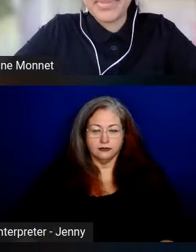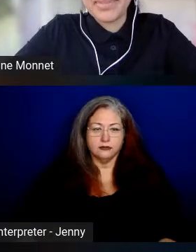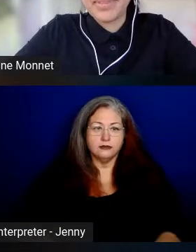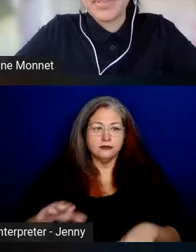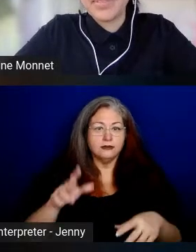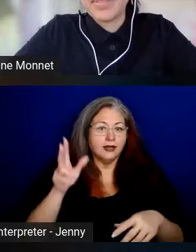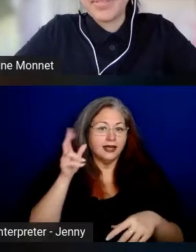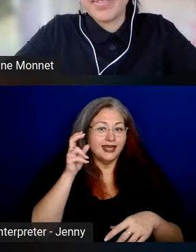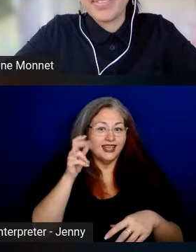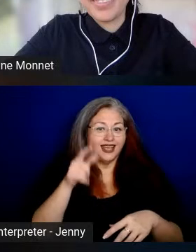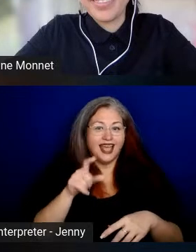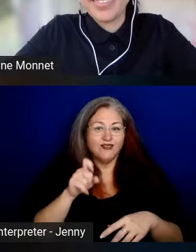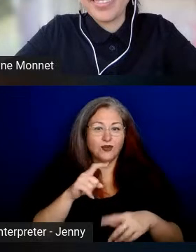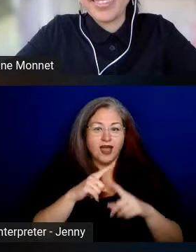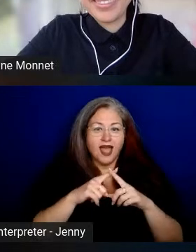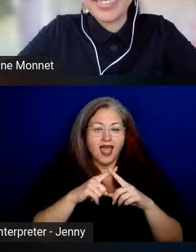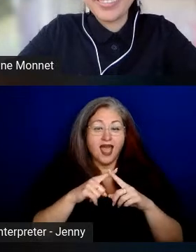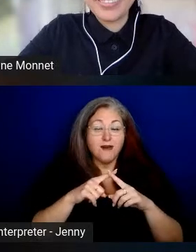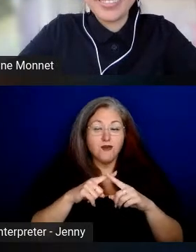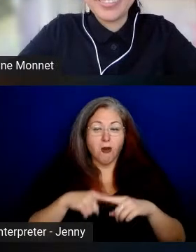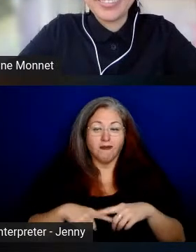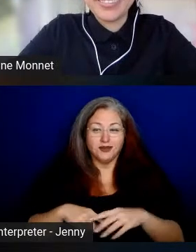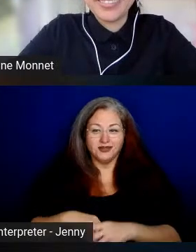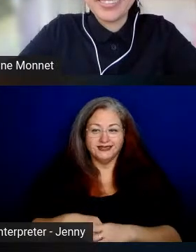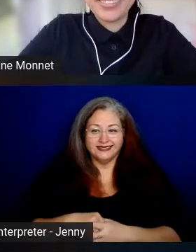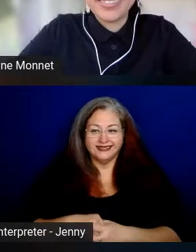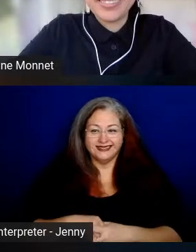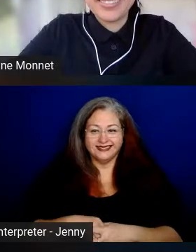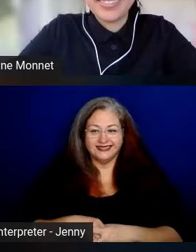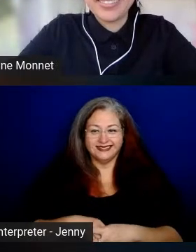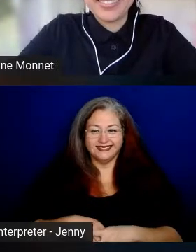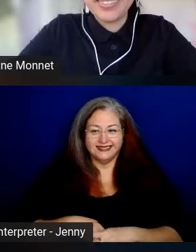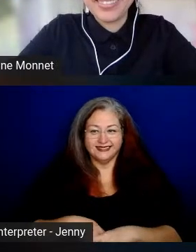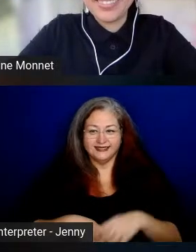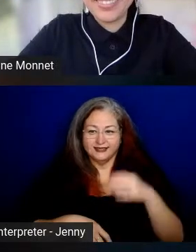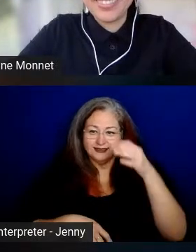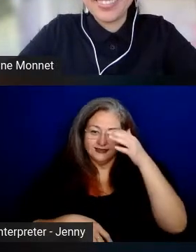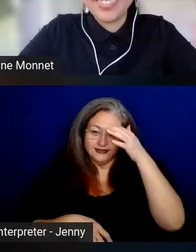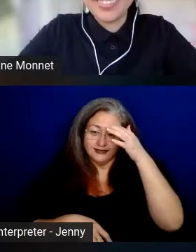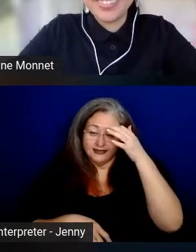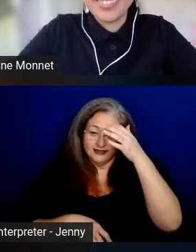I need to unmute you. It's okay. Sorry about that.